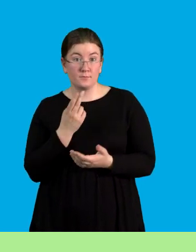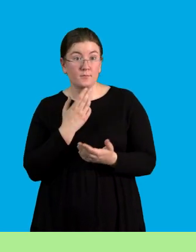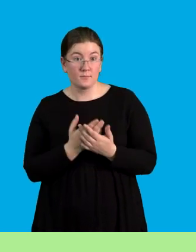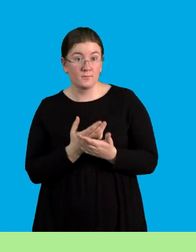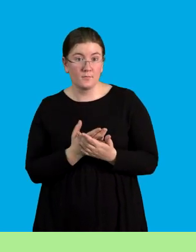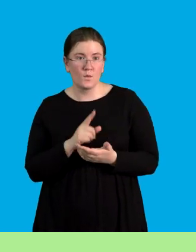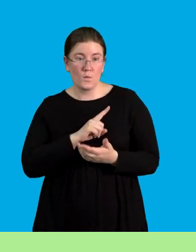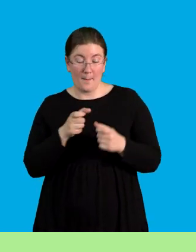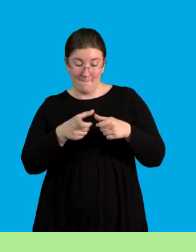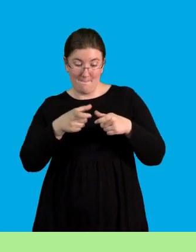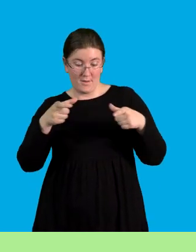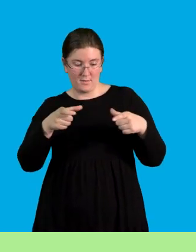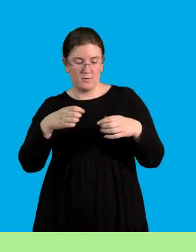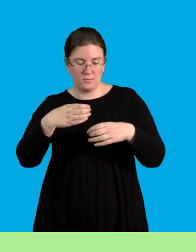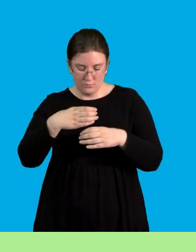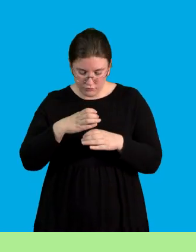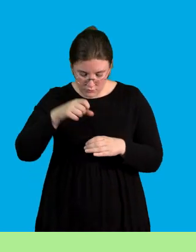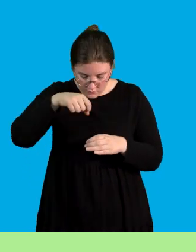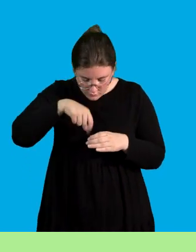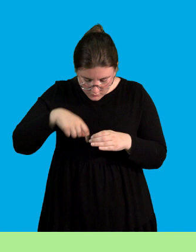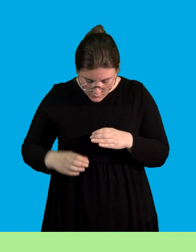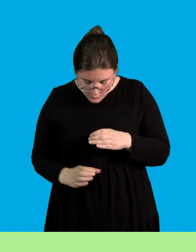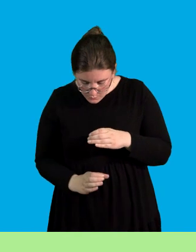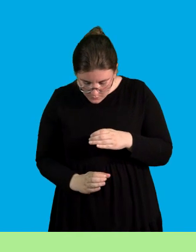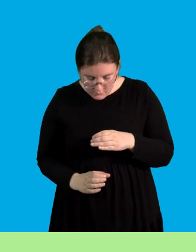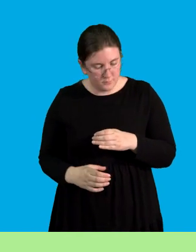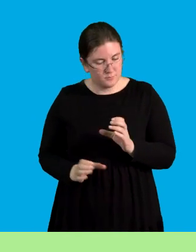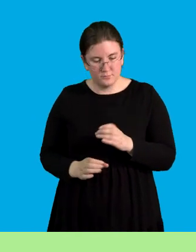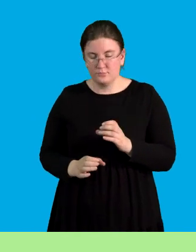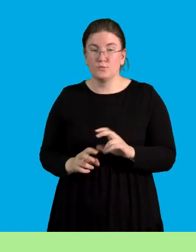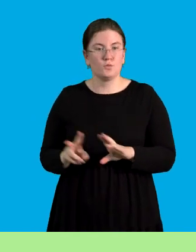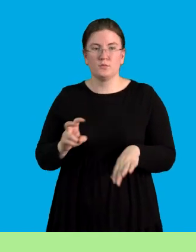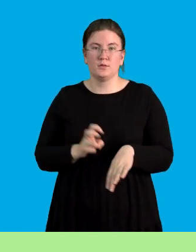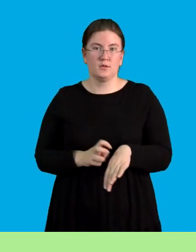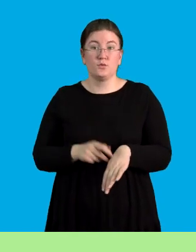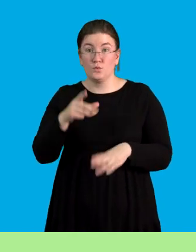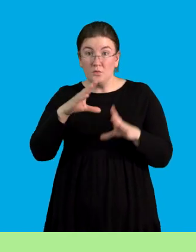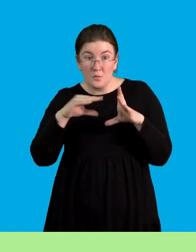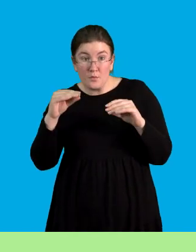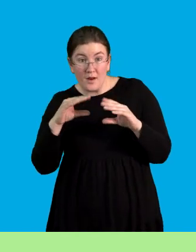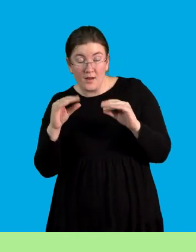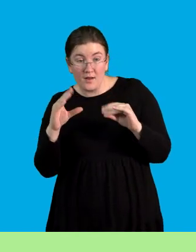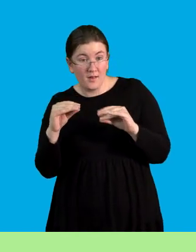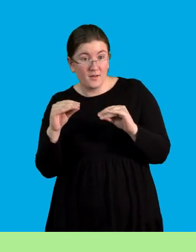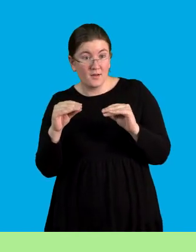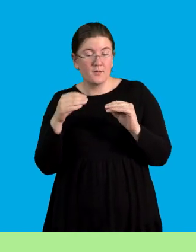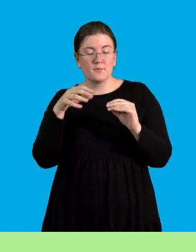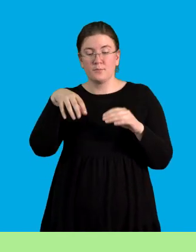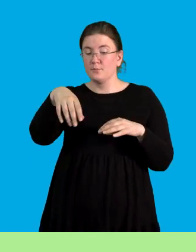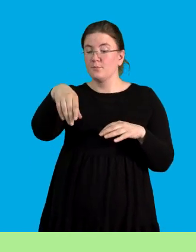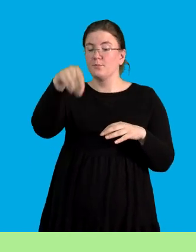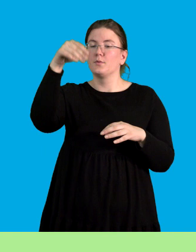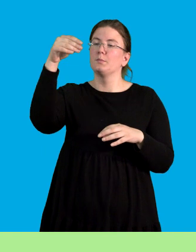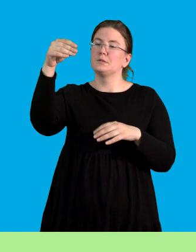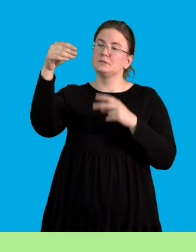and are large enough for us to see without a microscope. If you take a slice of bread, you'll be able to